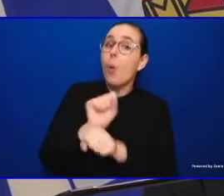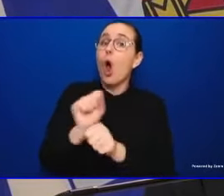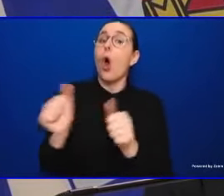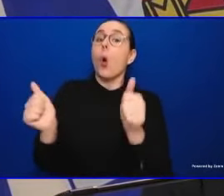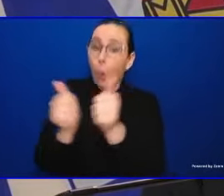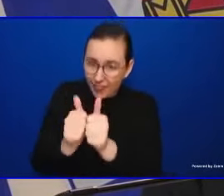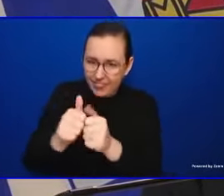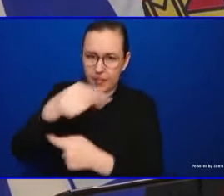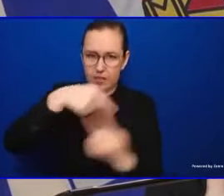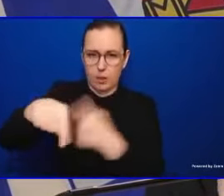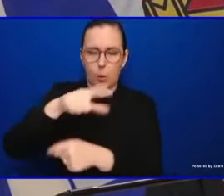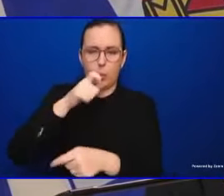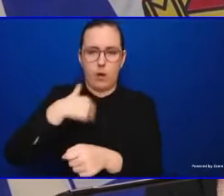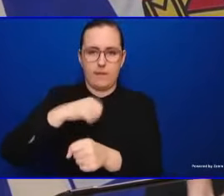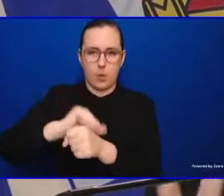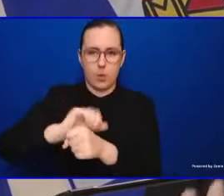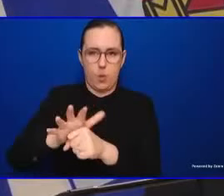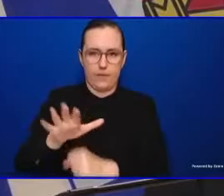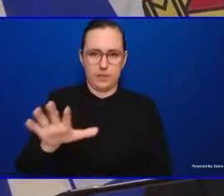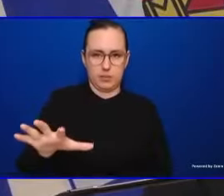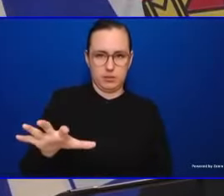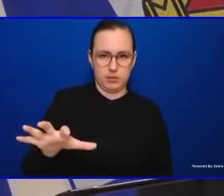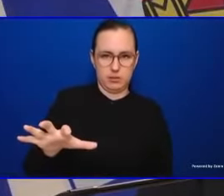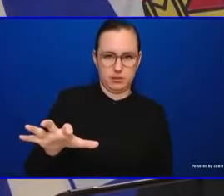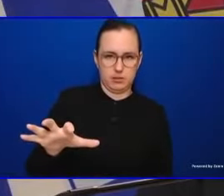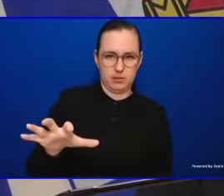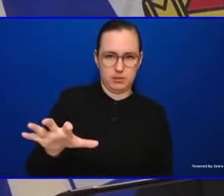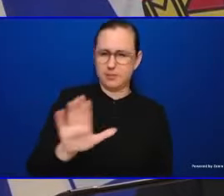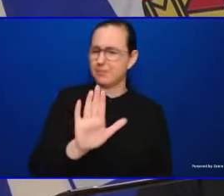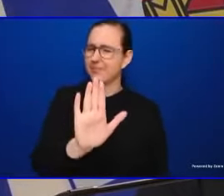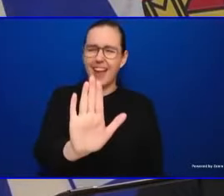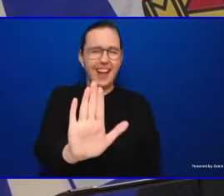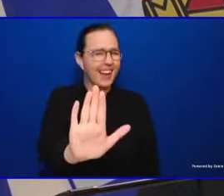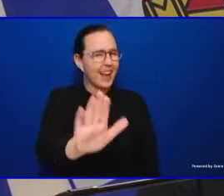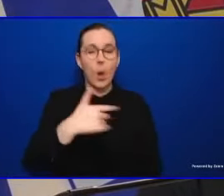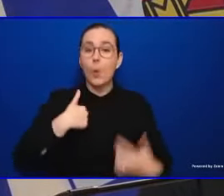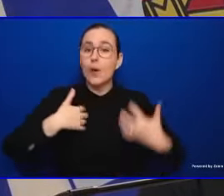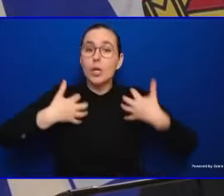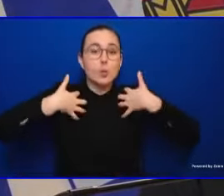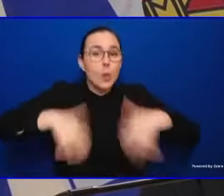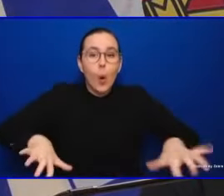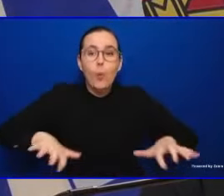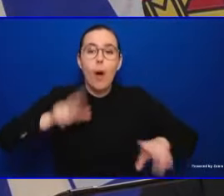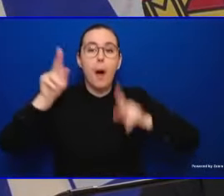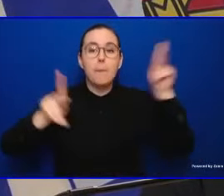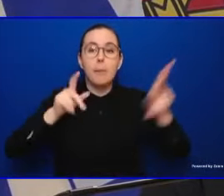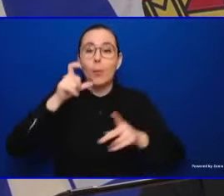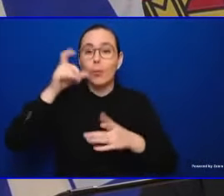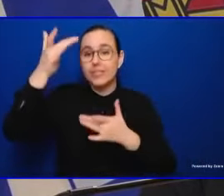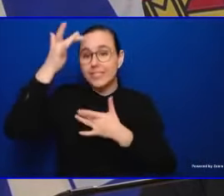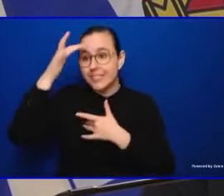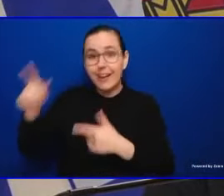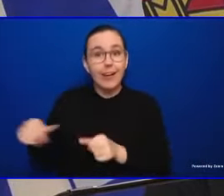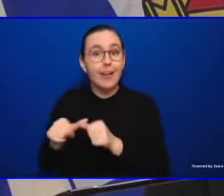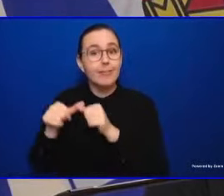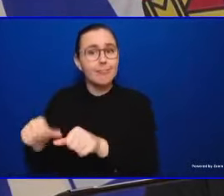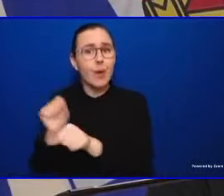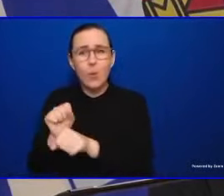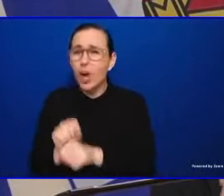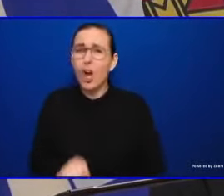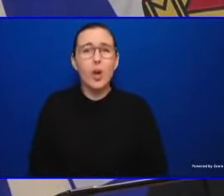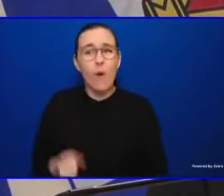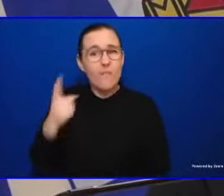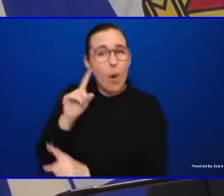working for a whole variety of reasons, for their own health and as well the risk that it brings to the setting. So there are protocols in place for when